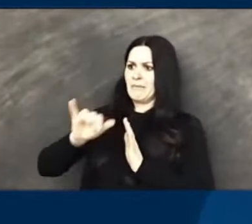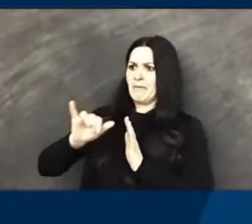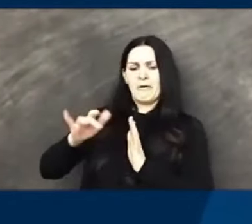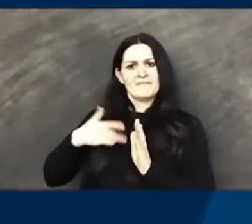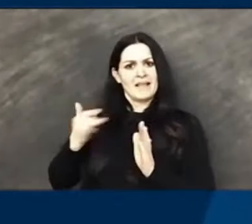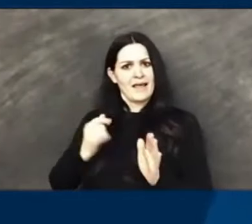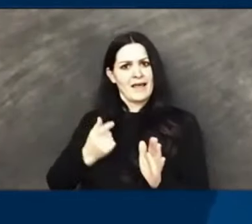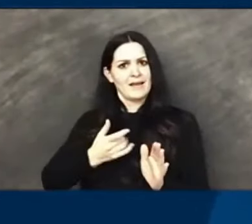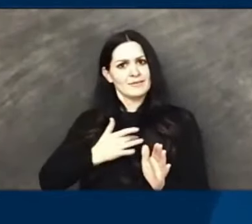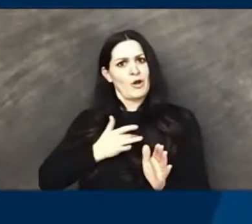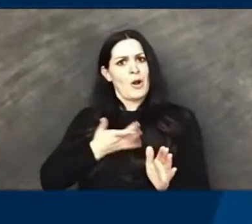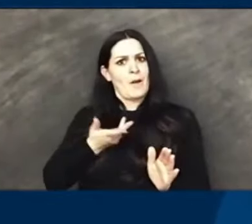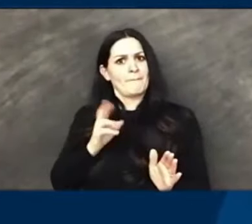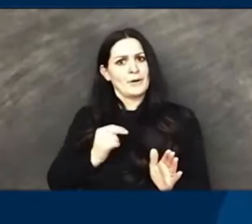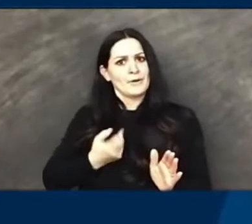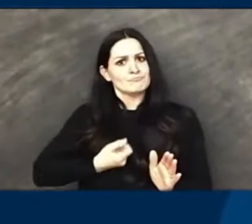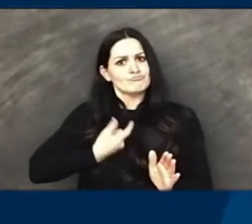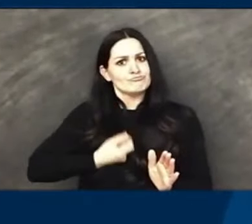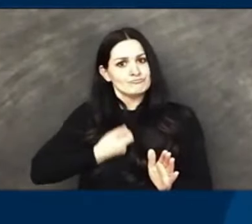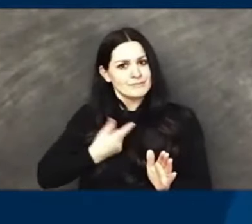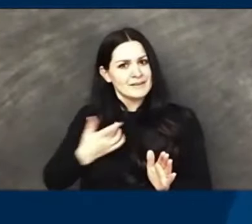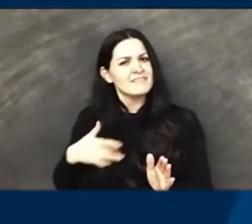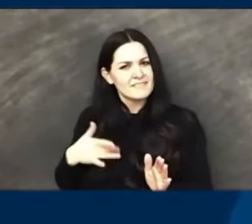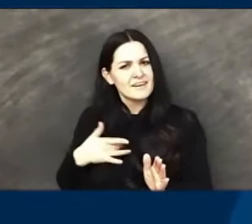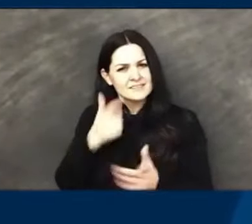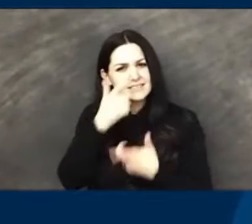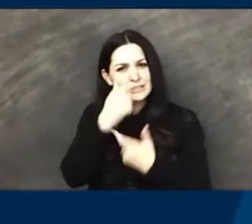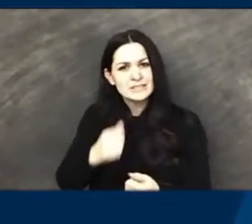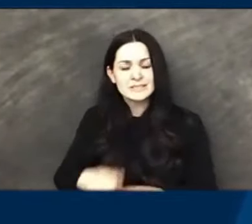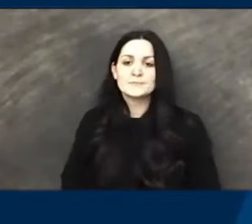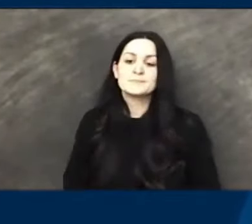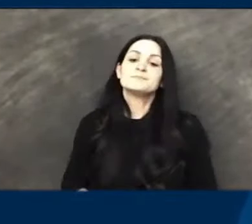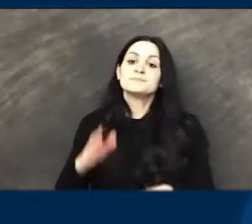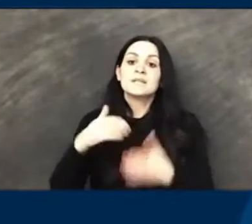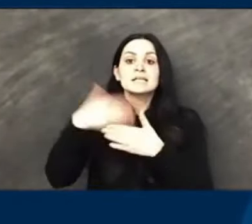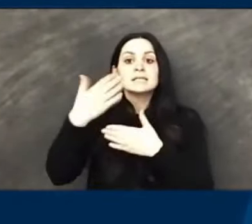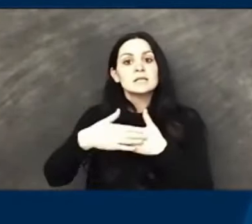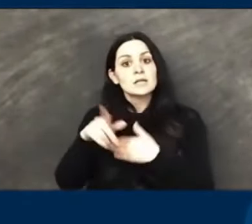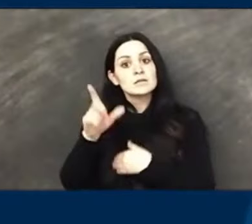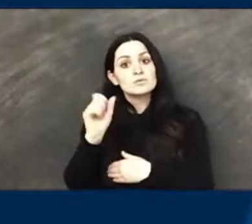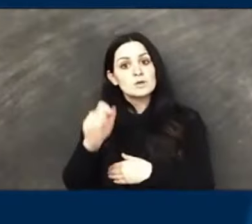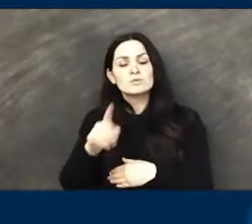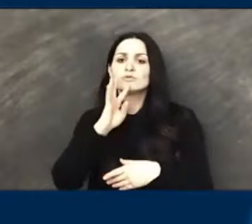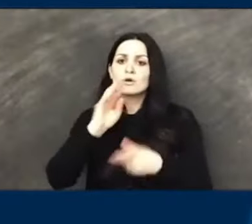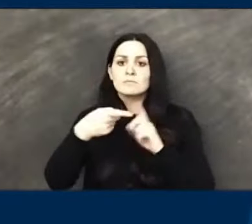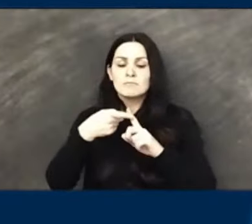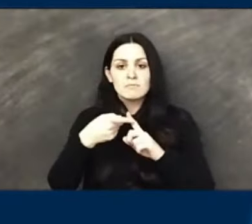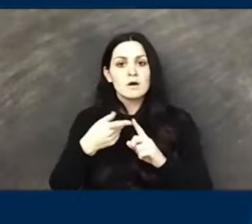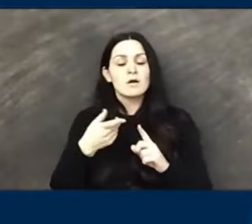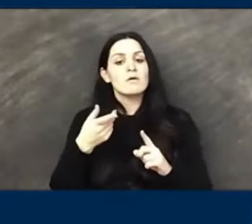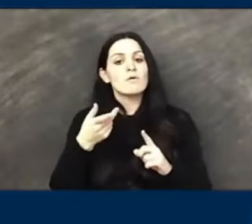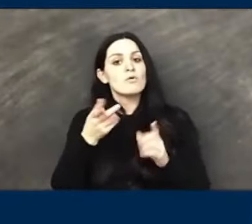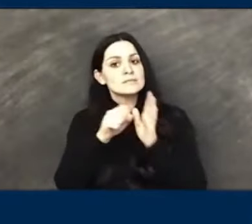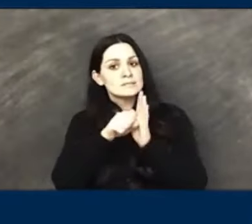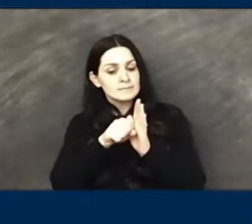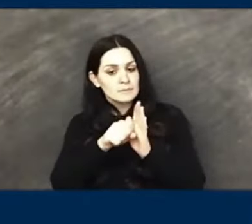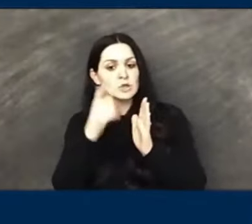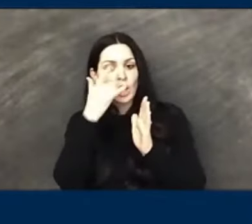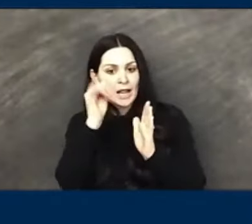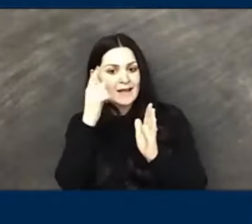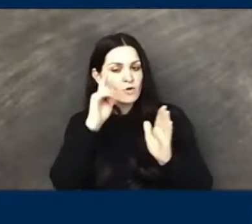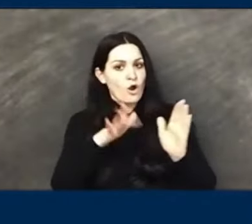That's very interesting. So the next question we have, so we've talked about the symptoms of heart attack. What are the symptoms of